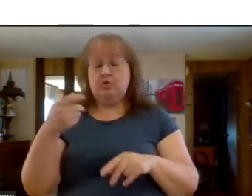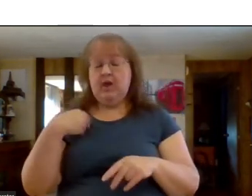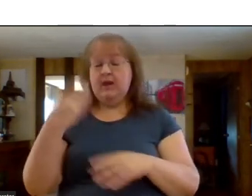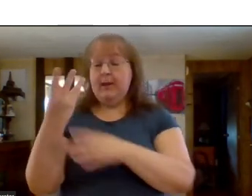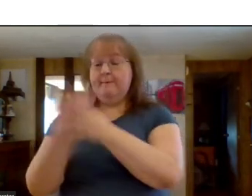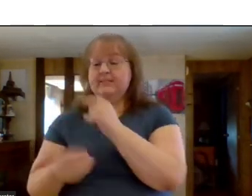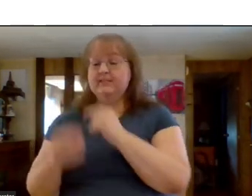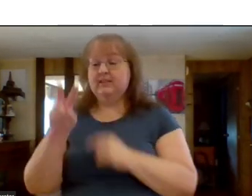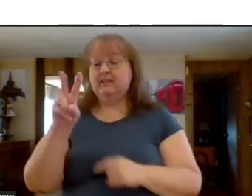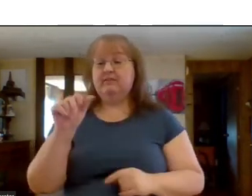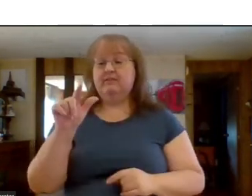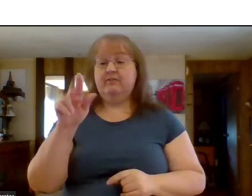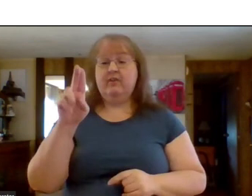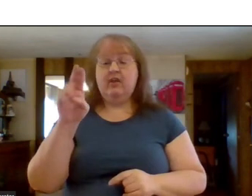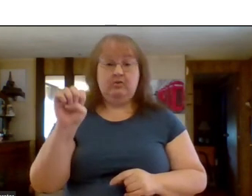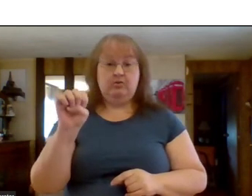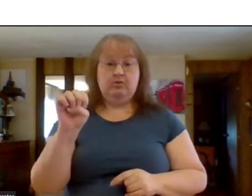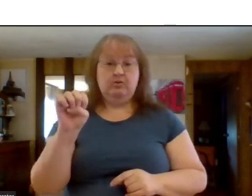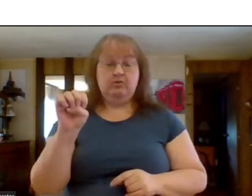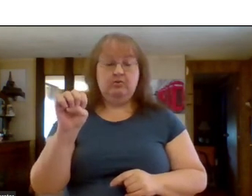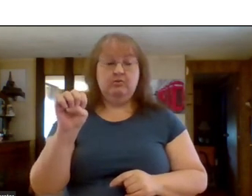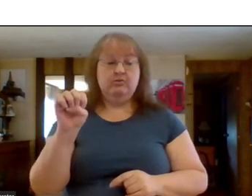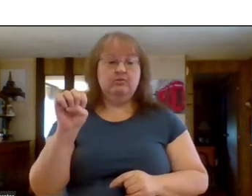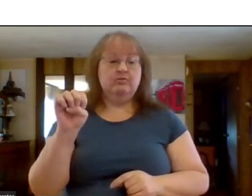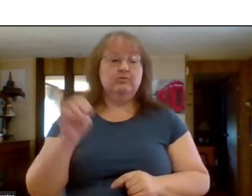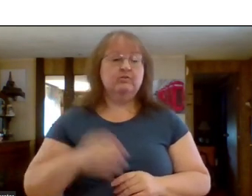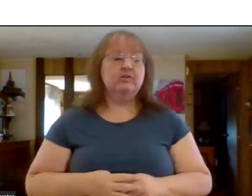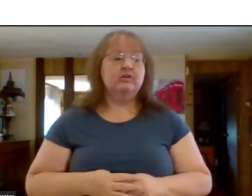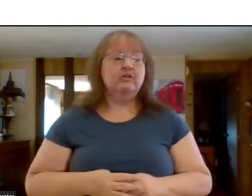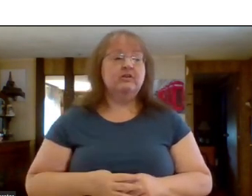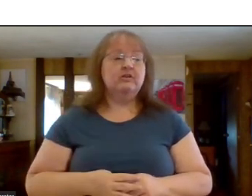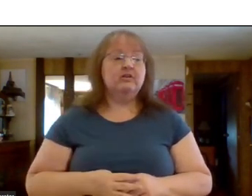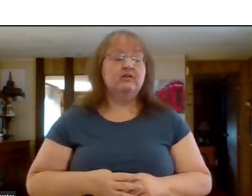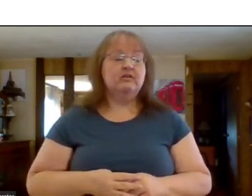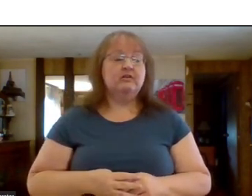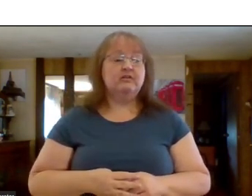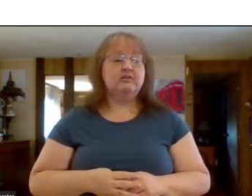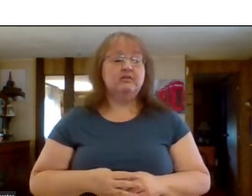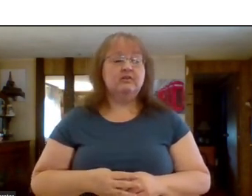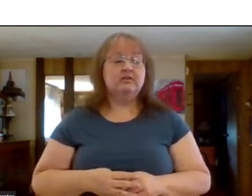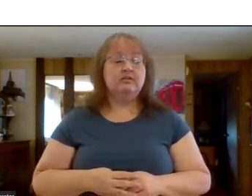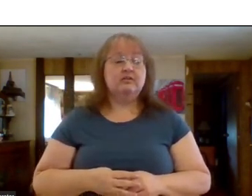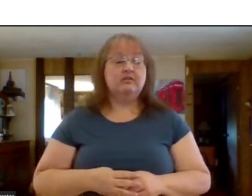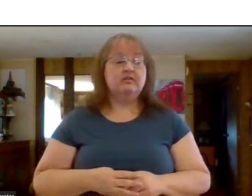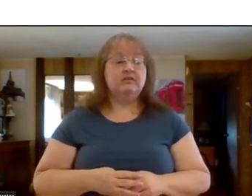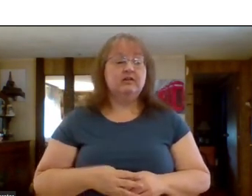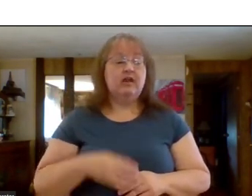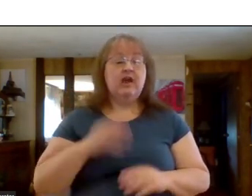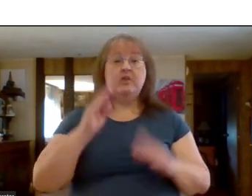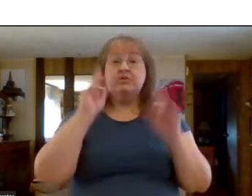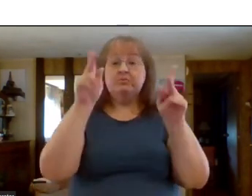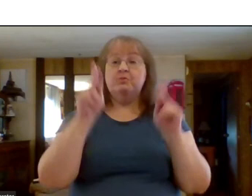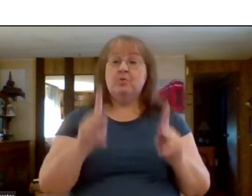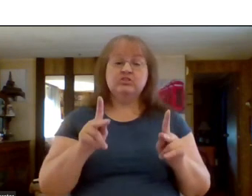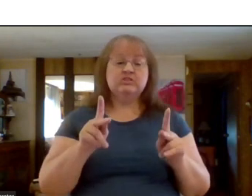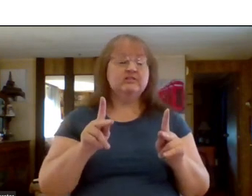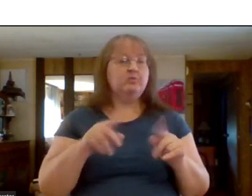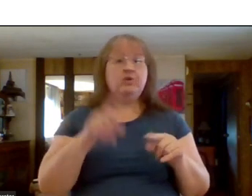by you had a missing value and you had to see if you can multiply or divide by something to get to the number